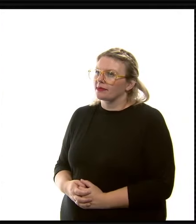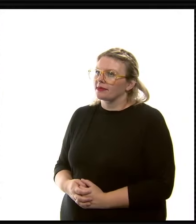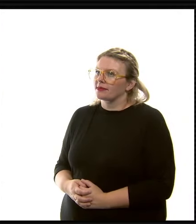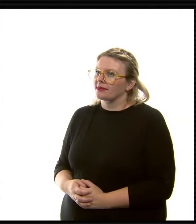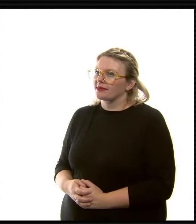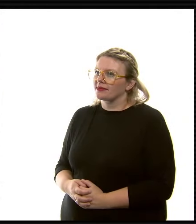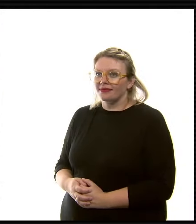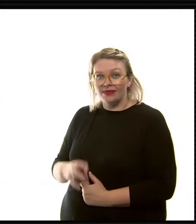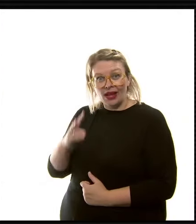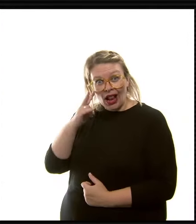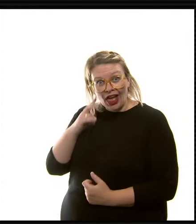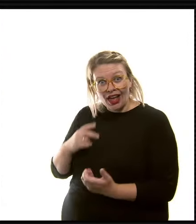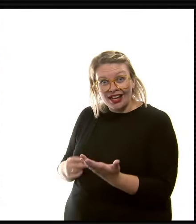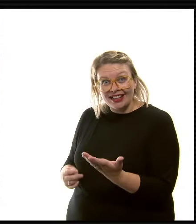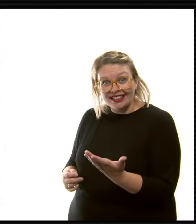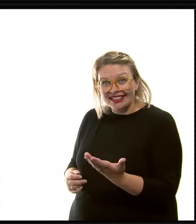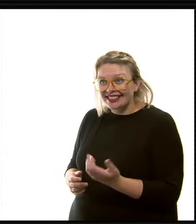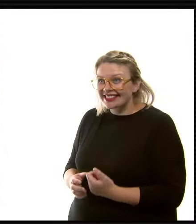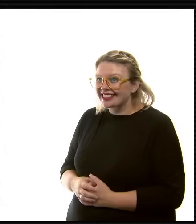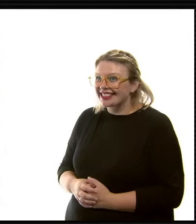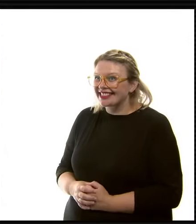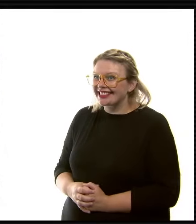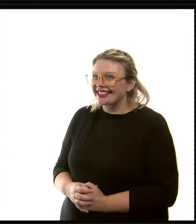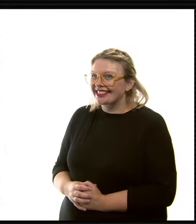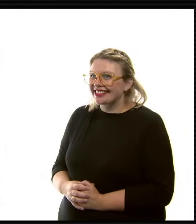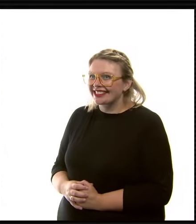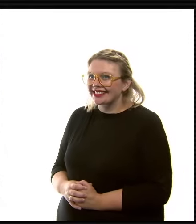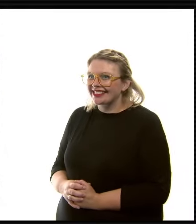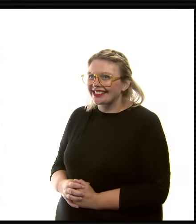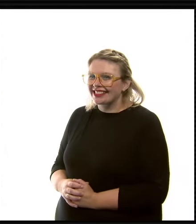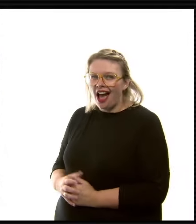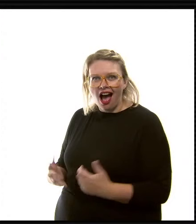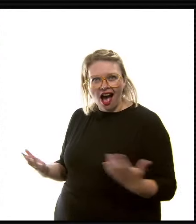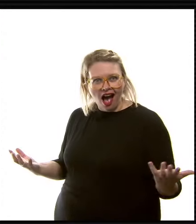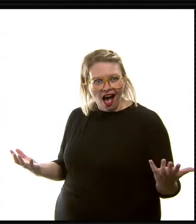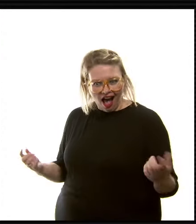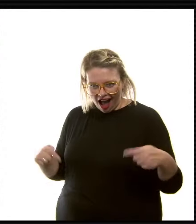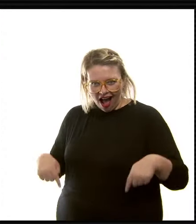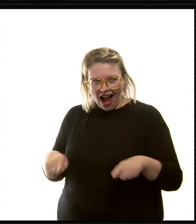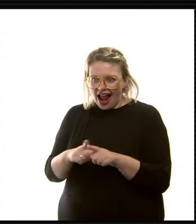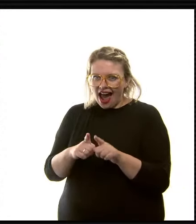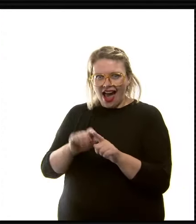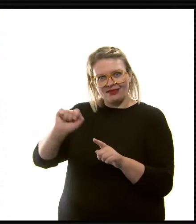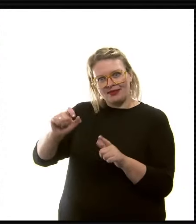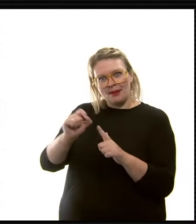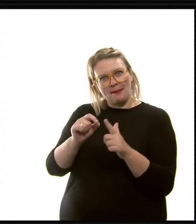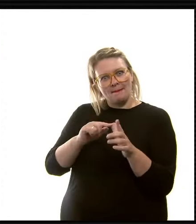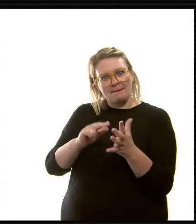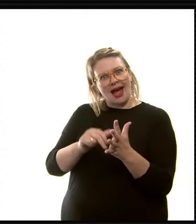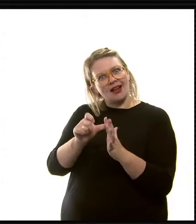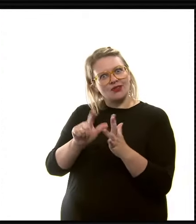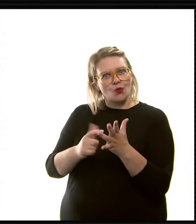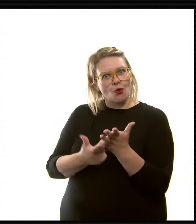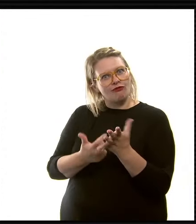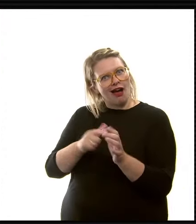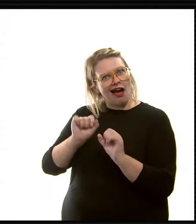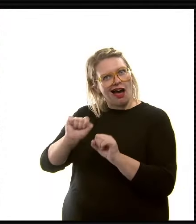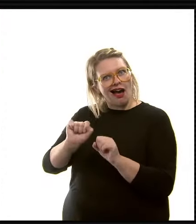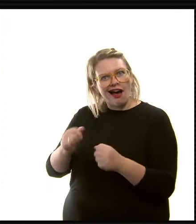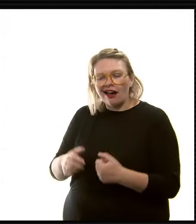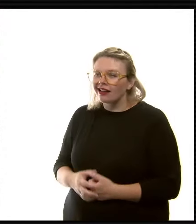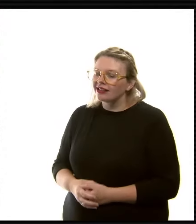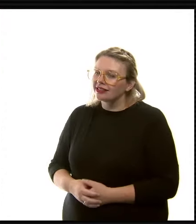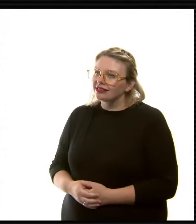Look at that. Oh, hello. Oh, this is incredible. We're here. Wow. Let's just bask in it. We're inside